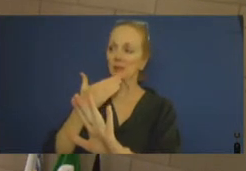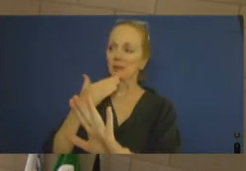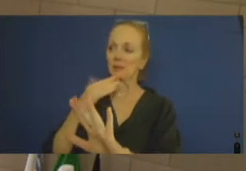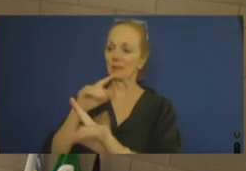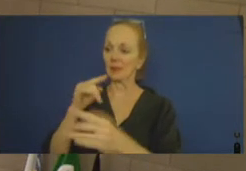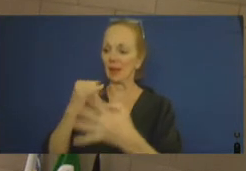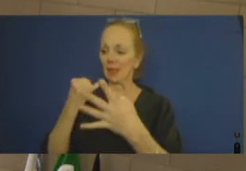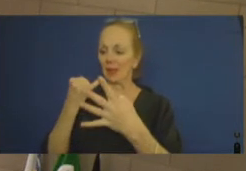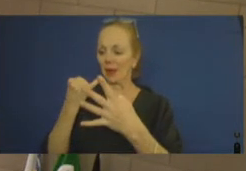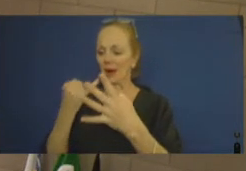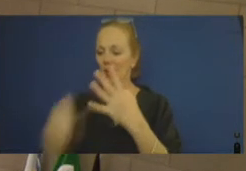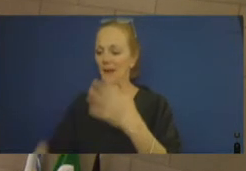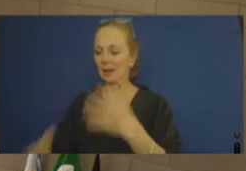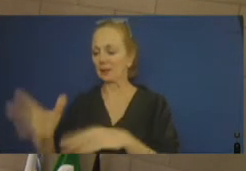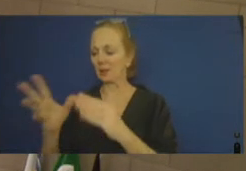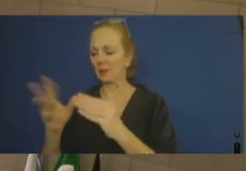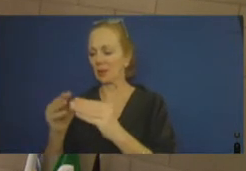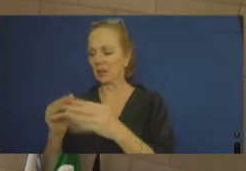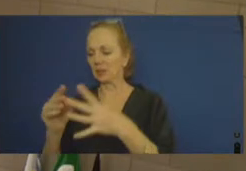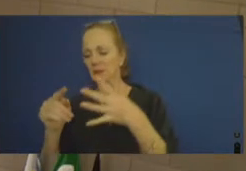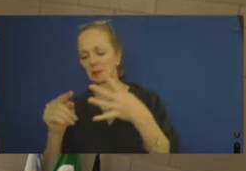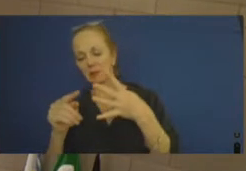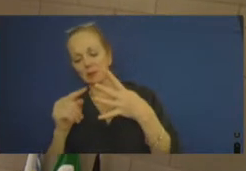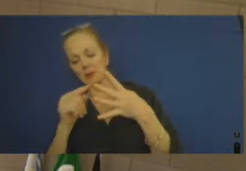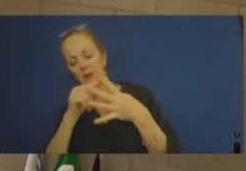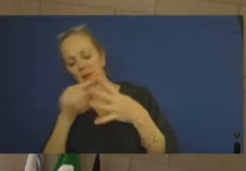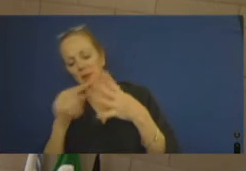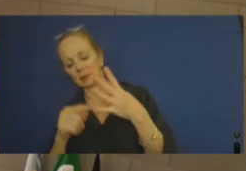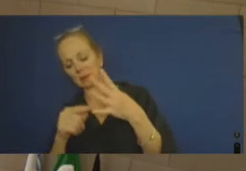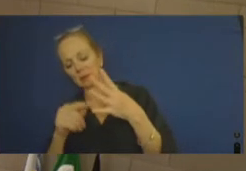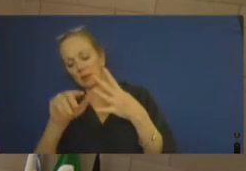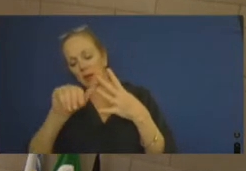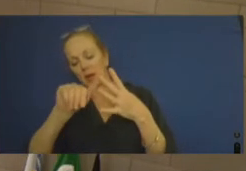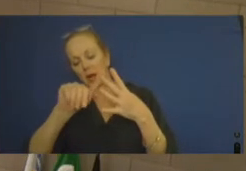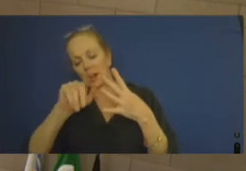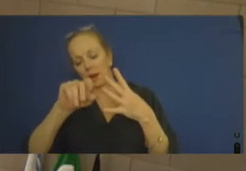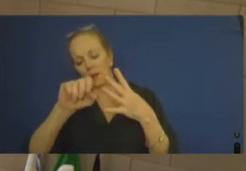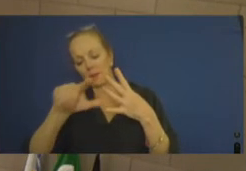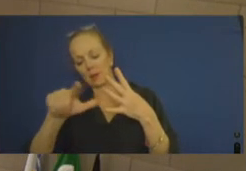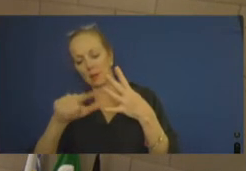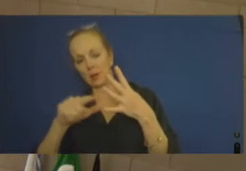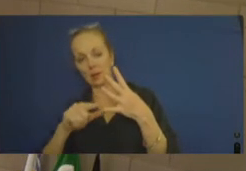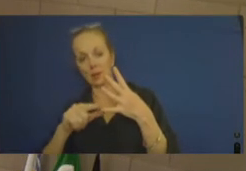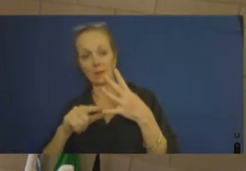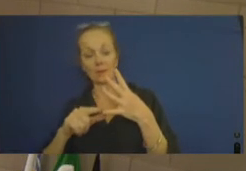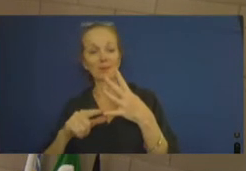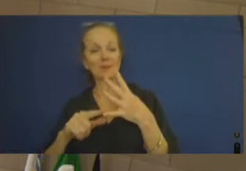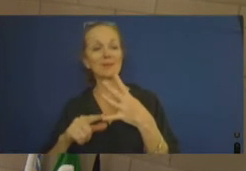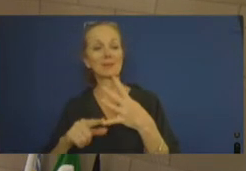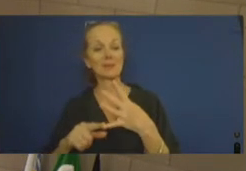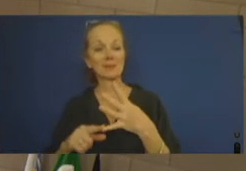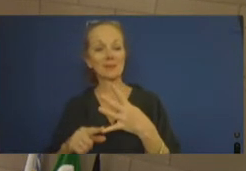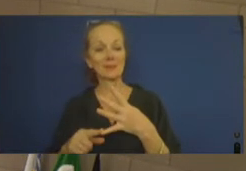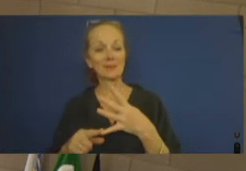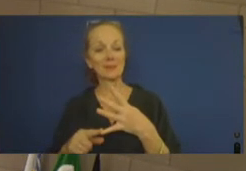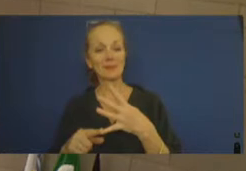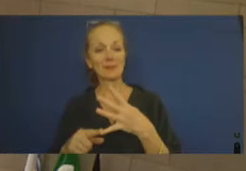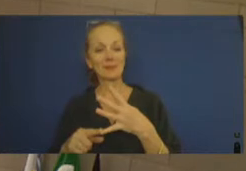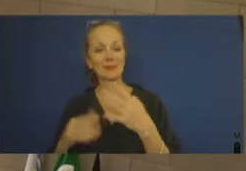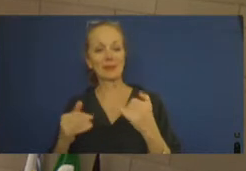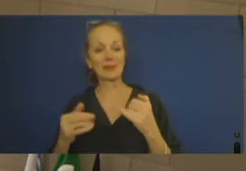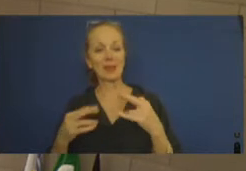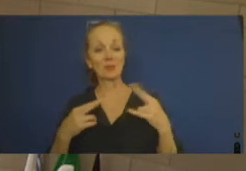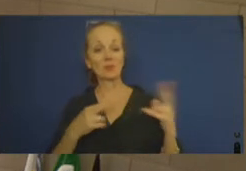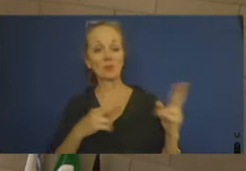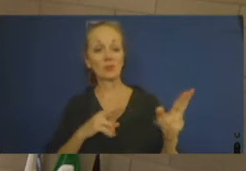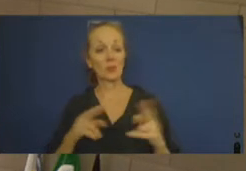in April of the City Council. Okay. All right, with yes. you? All right, so good to go. Now ready to vote. All in